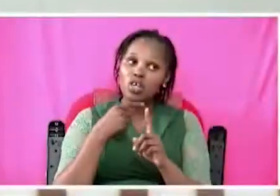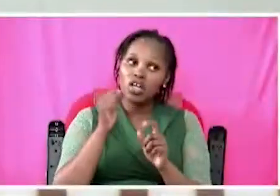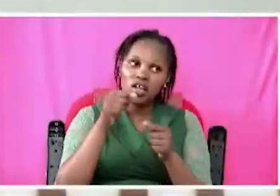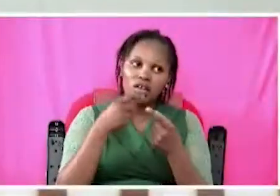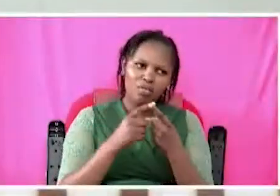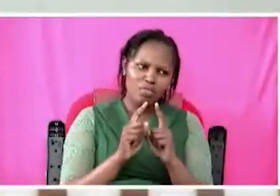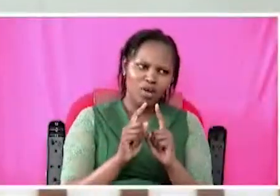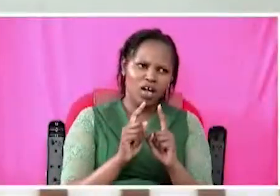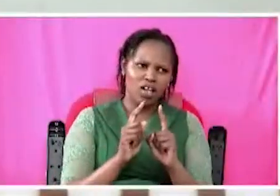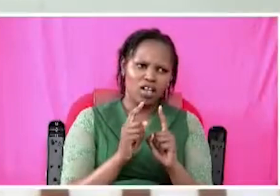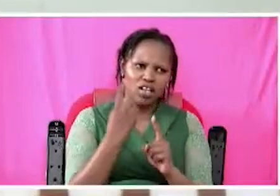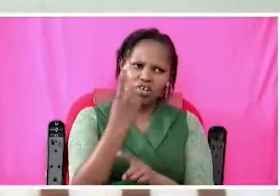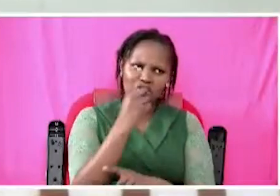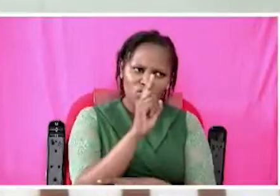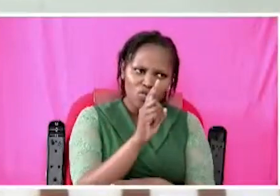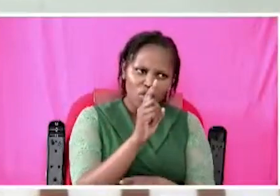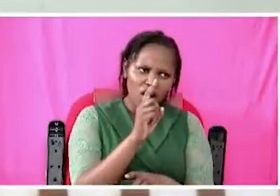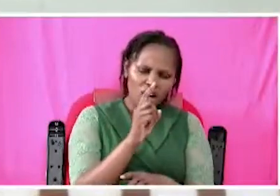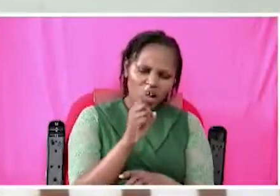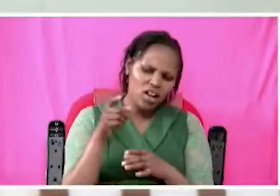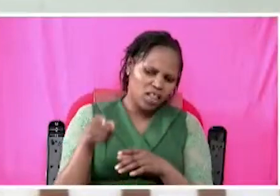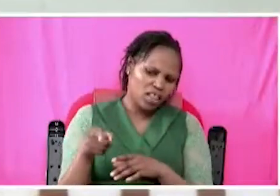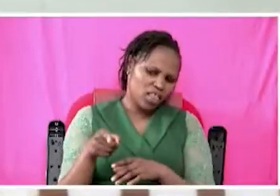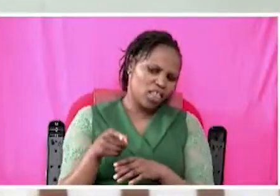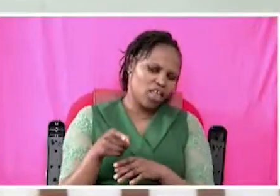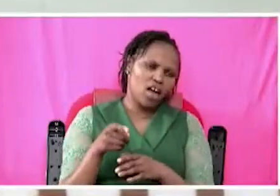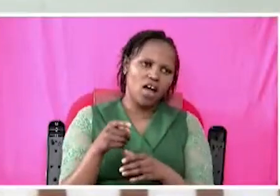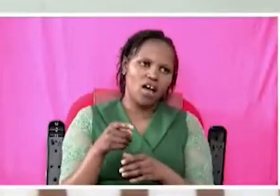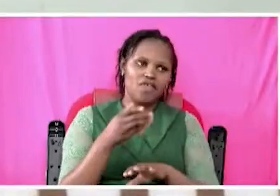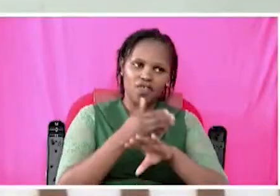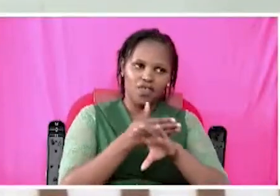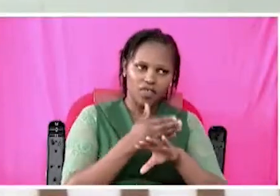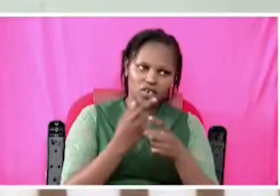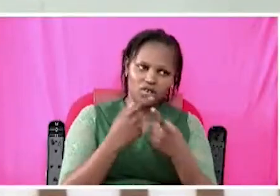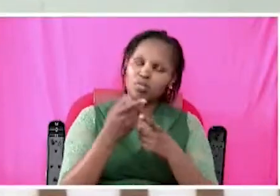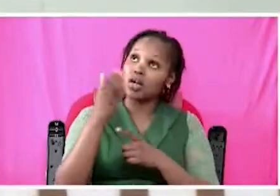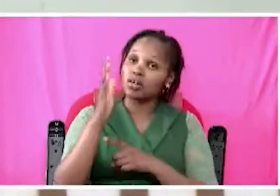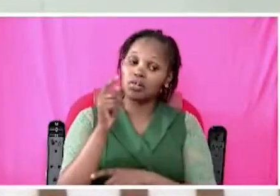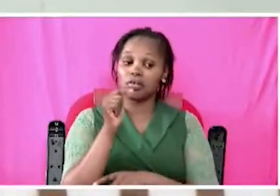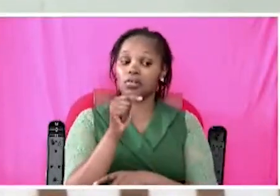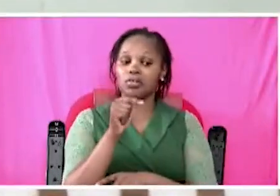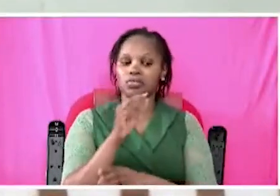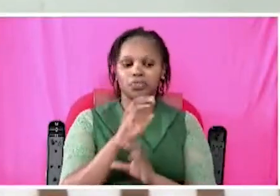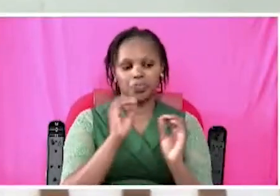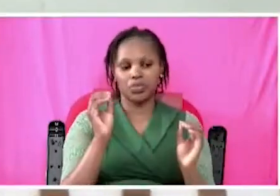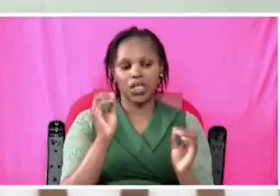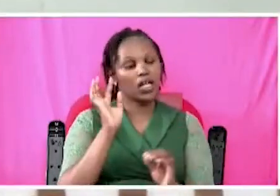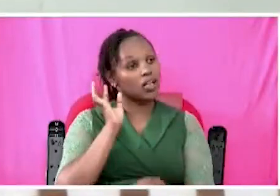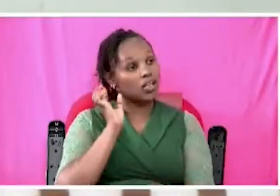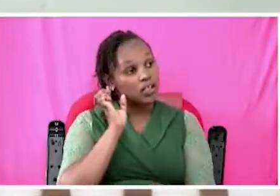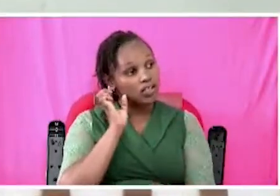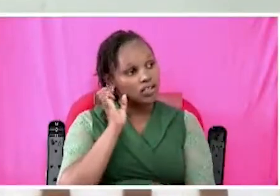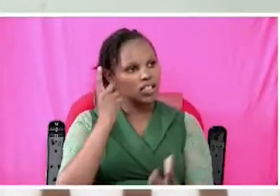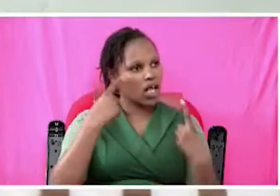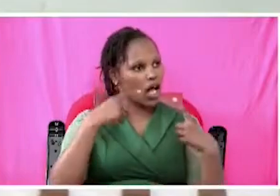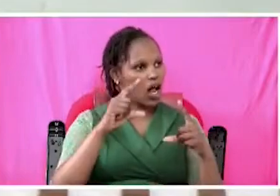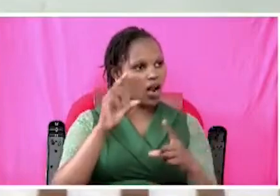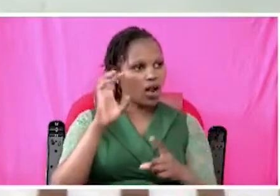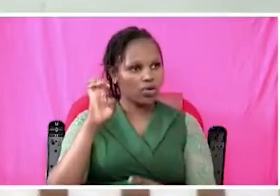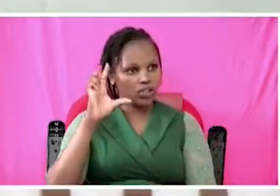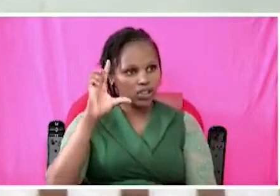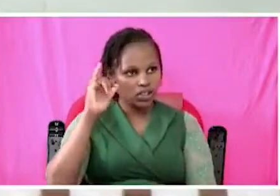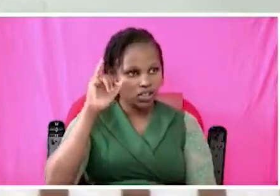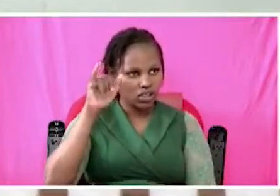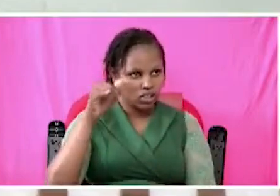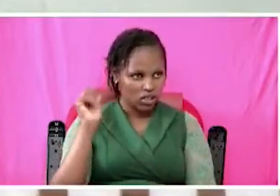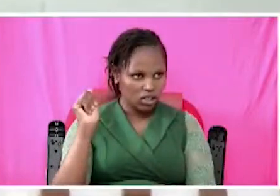left, we are going to see that that is not true. But God does not condemn him. He listens to him. He allows Elijah to pour